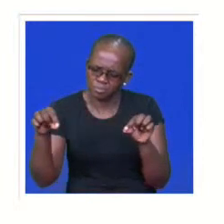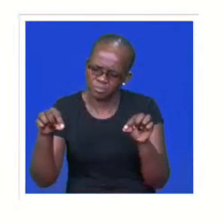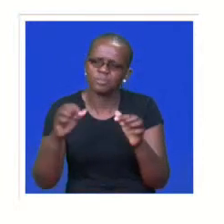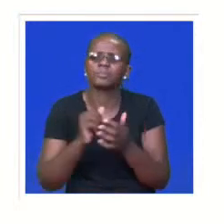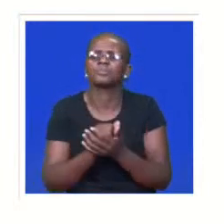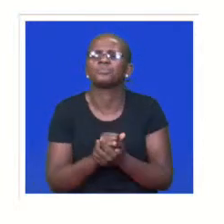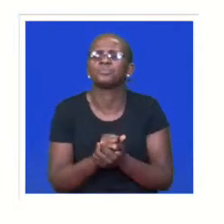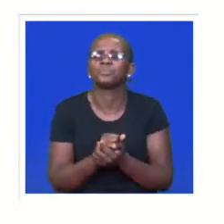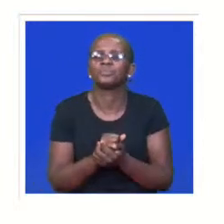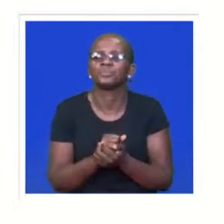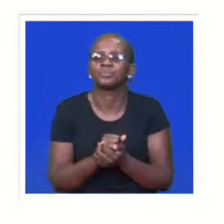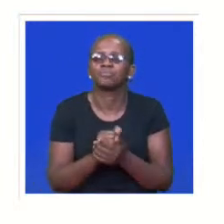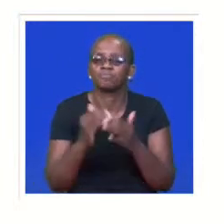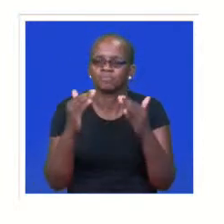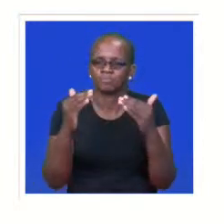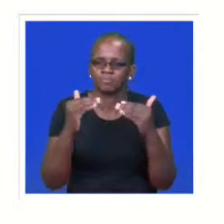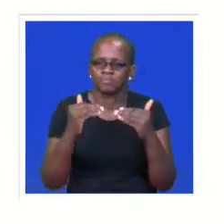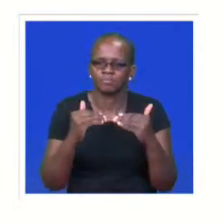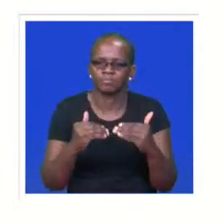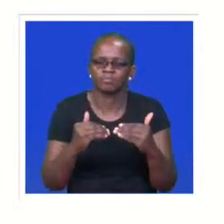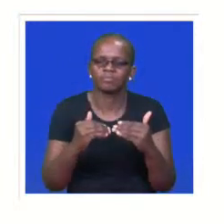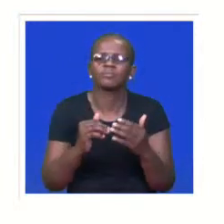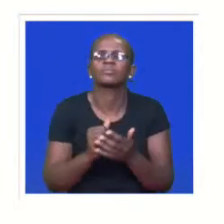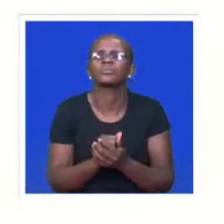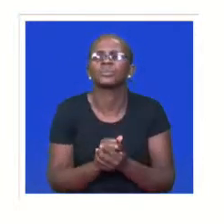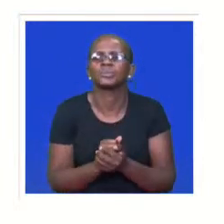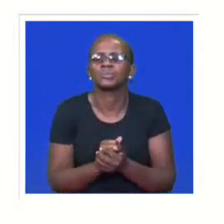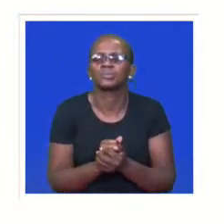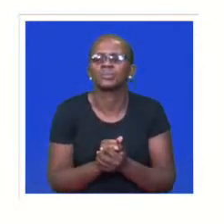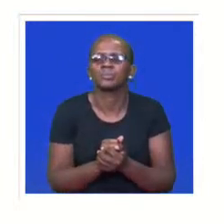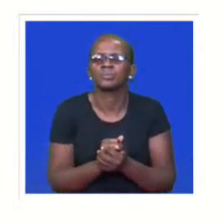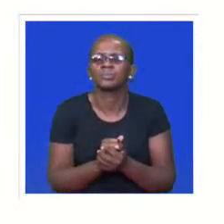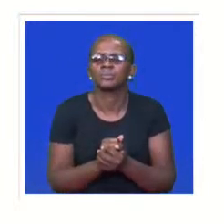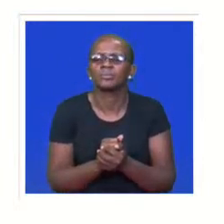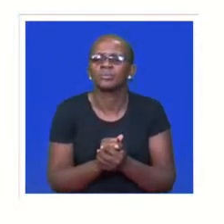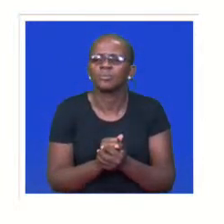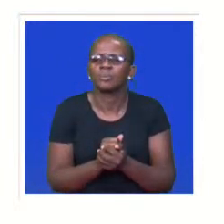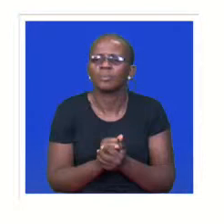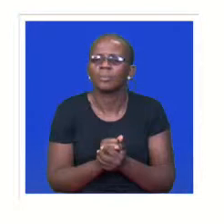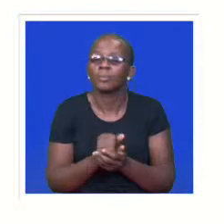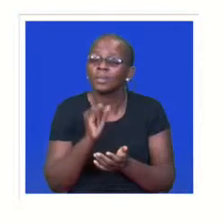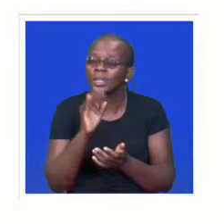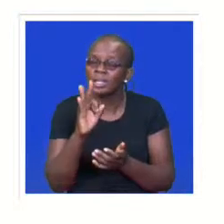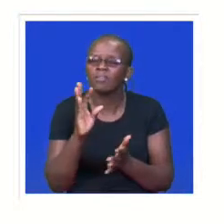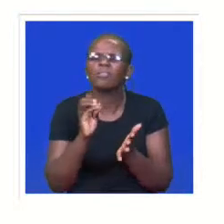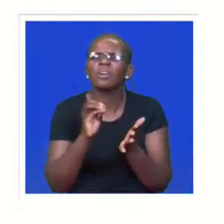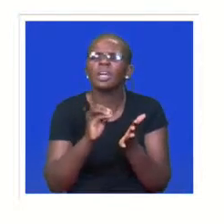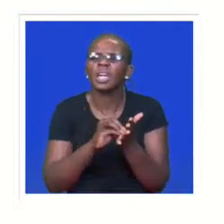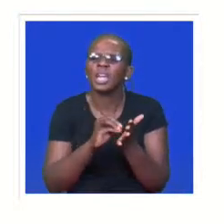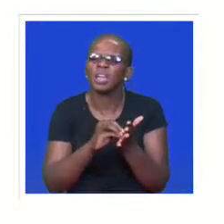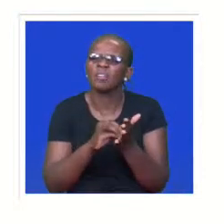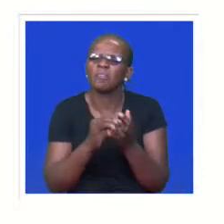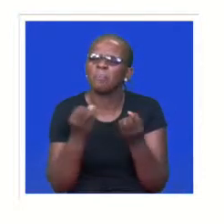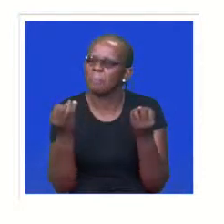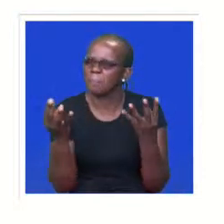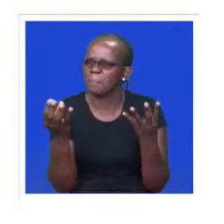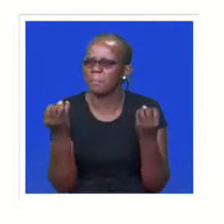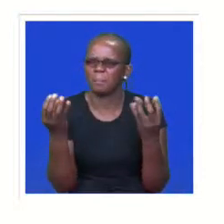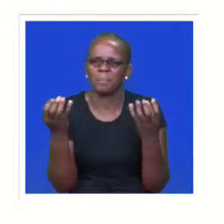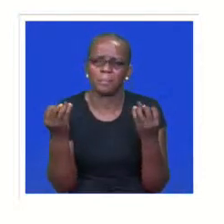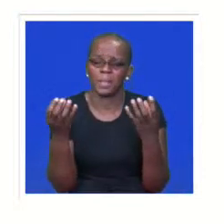Alright, let us move on to the next word, which is mice. When we have got more than one mouse, we